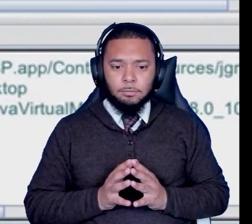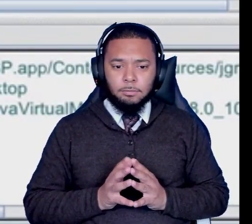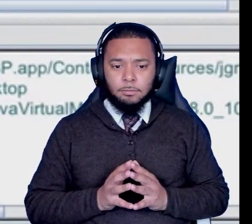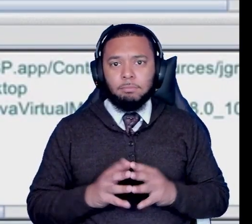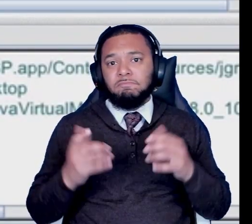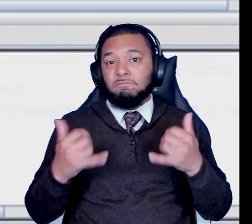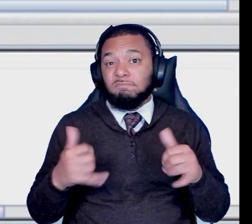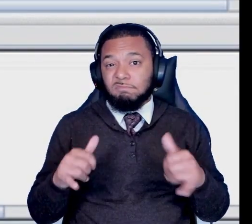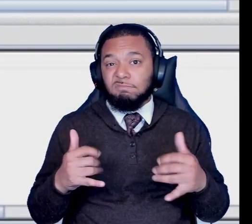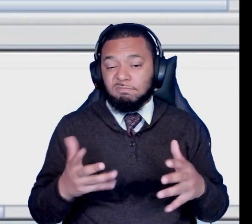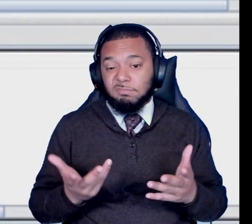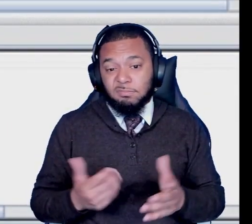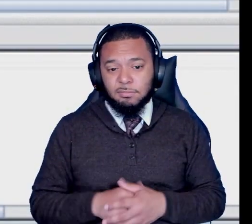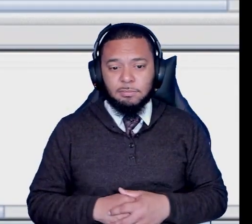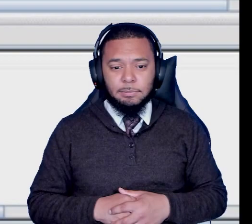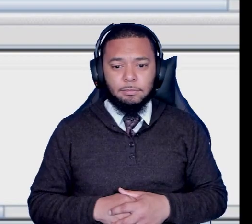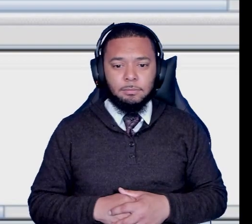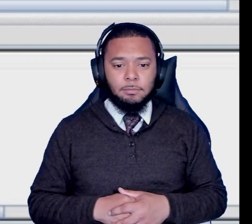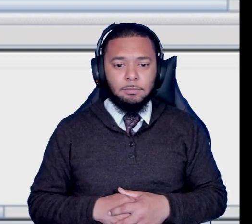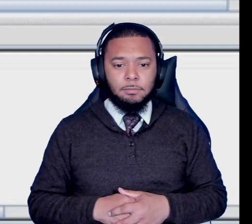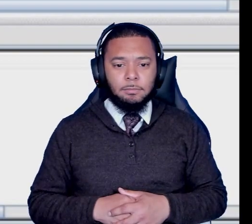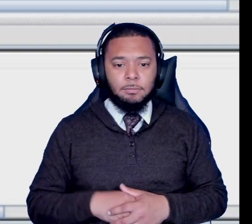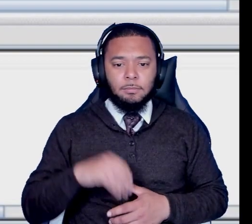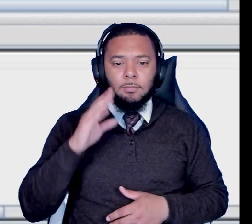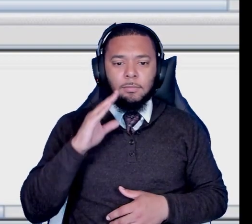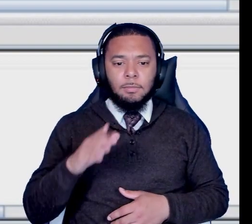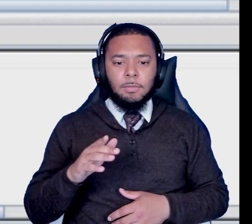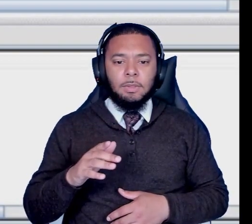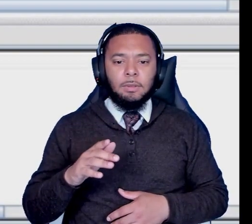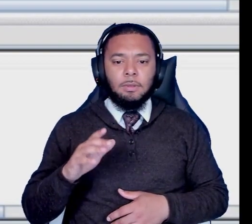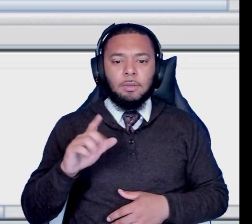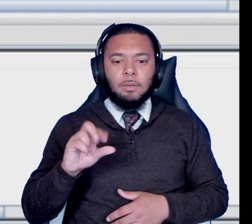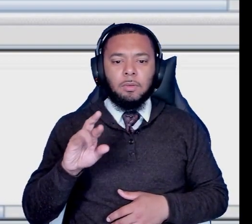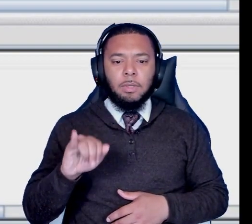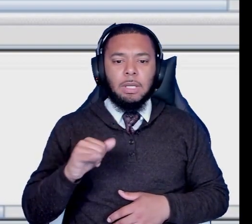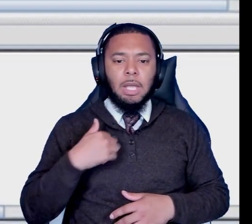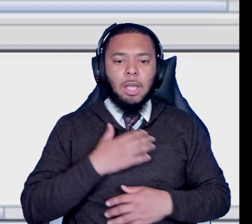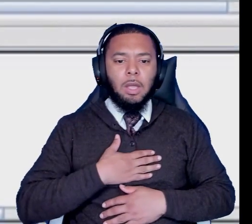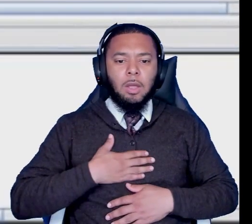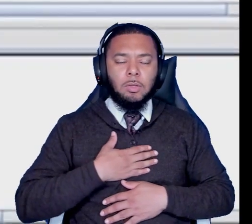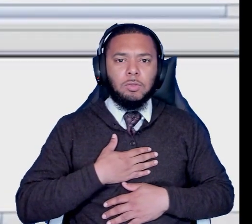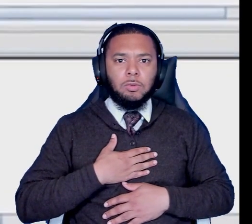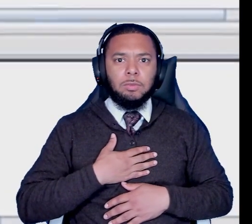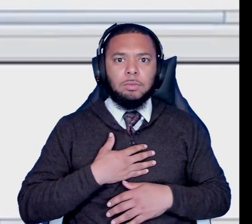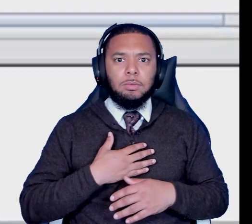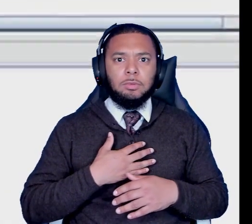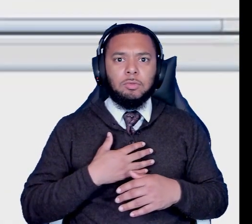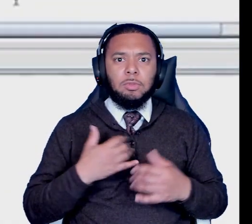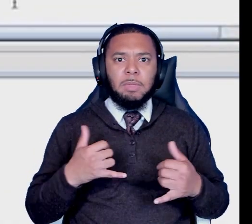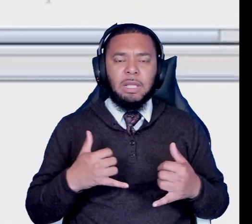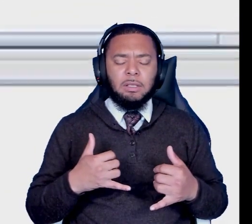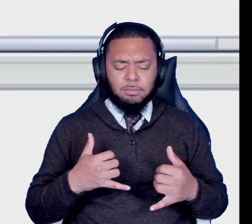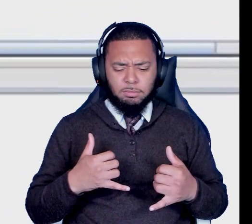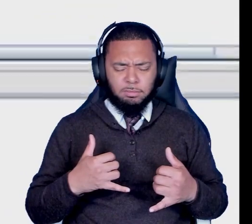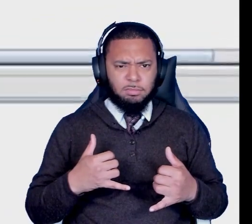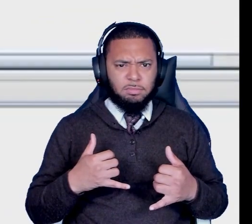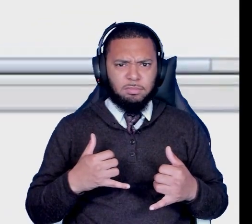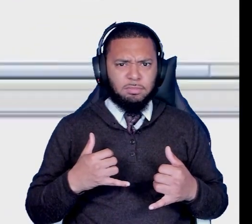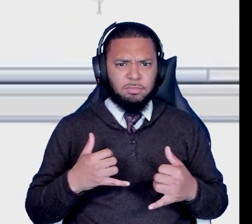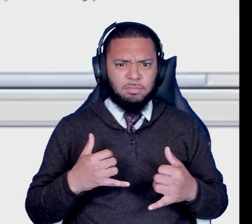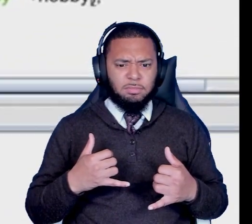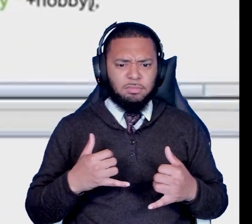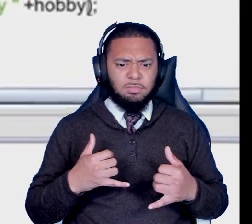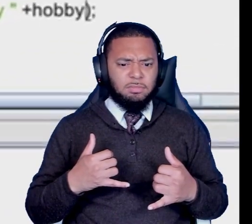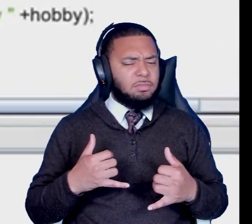like to play. It says, hello Lori, I also enjoy play. Well, that doesn't make a lot of sense. So if